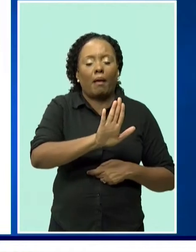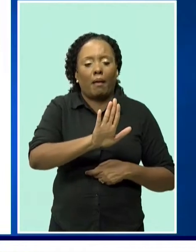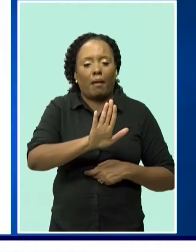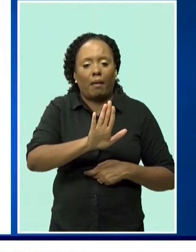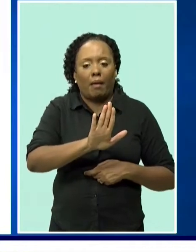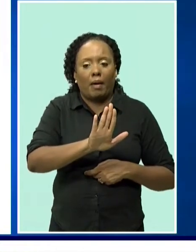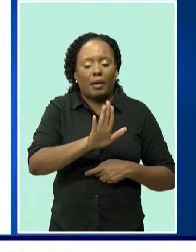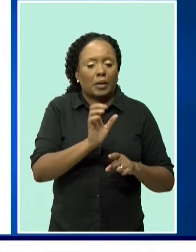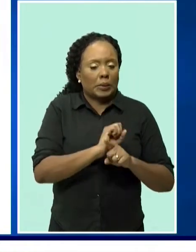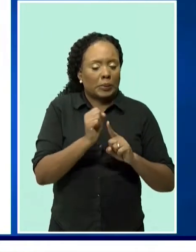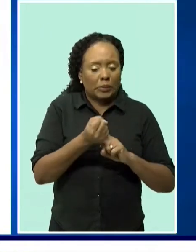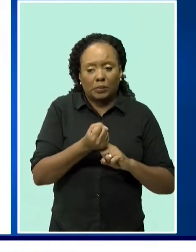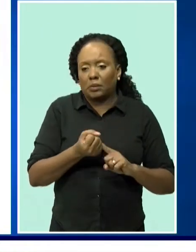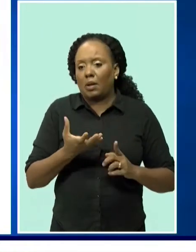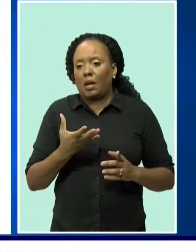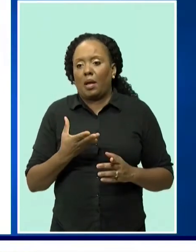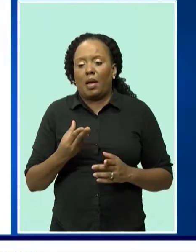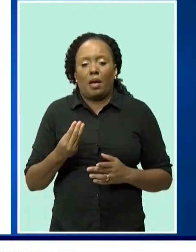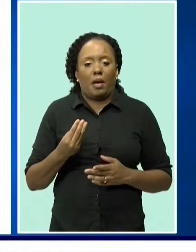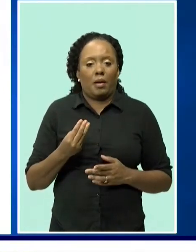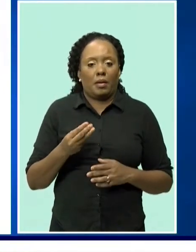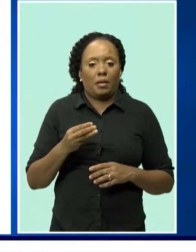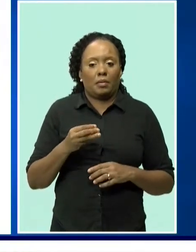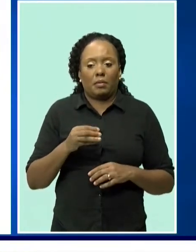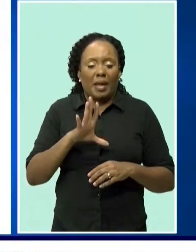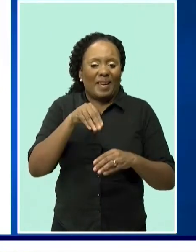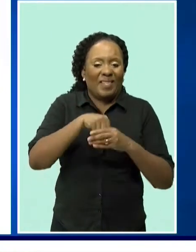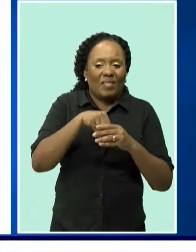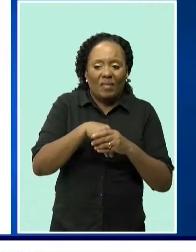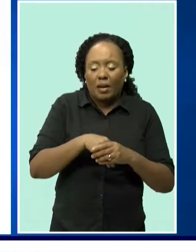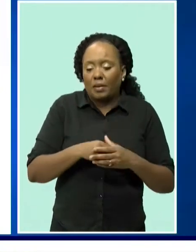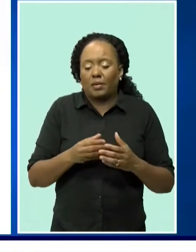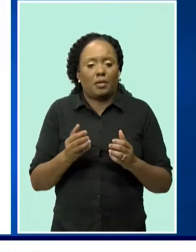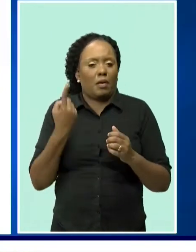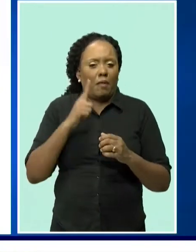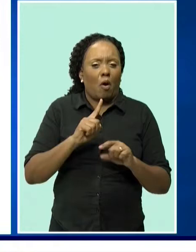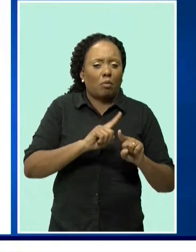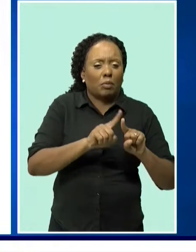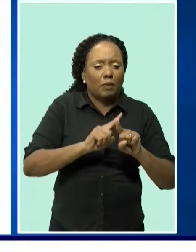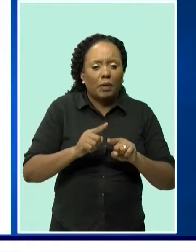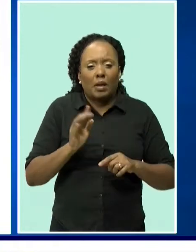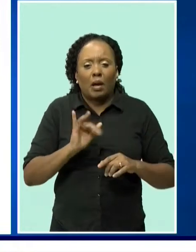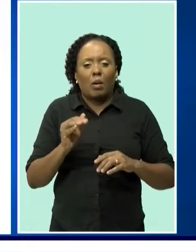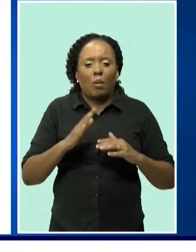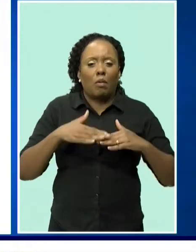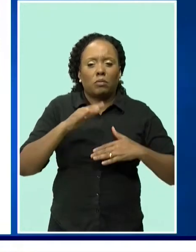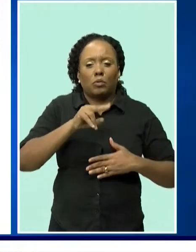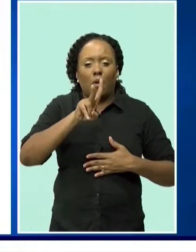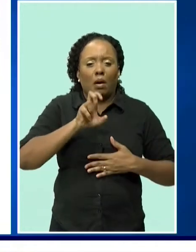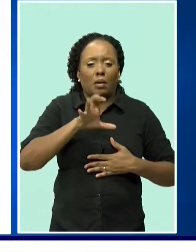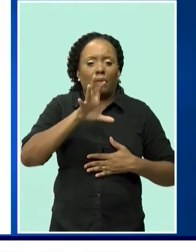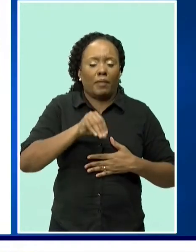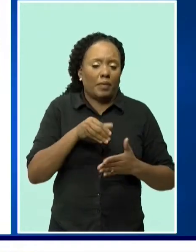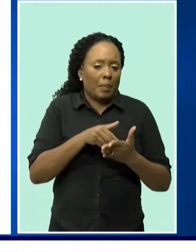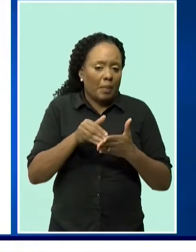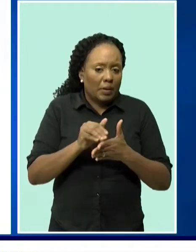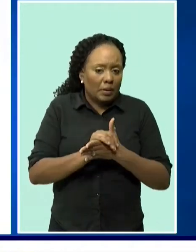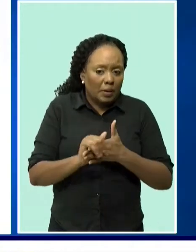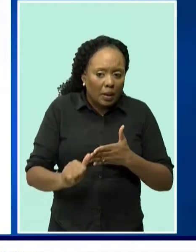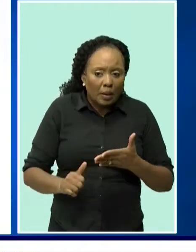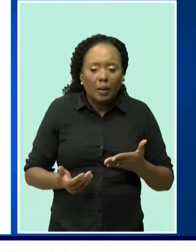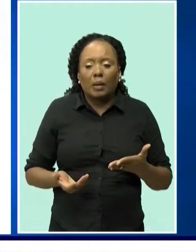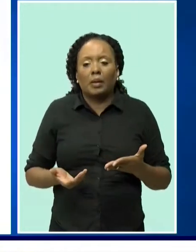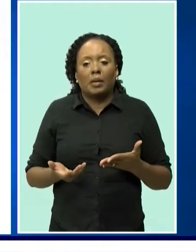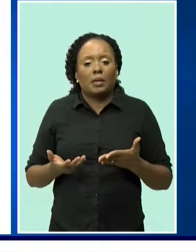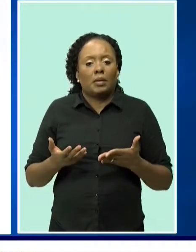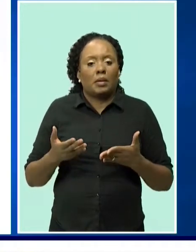expenses, despite investing in plant and improvements to the tune of growing its rate base by over $250 million in the face of flat to